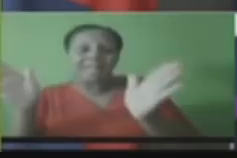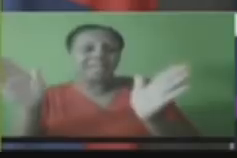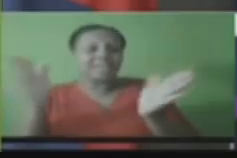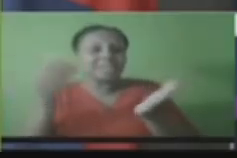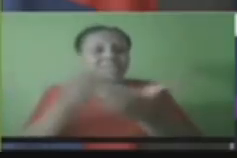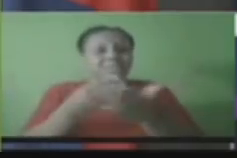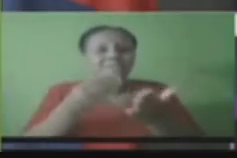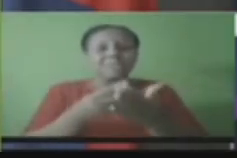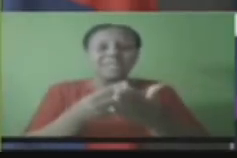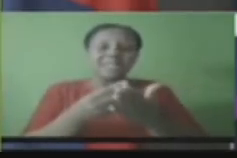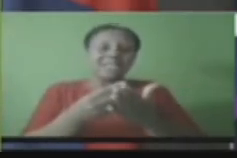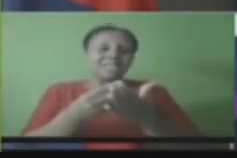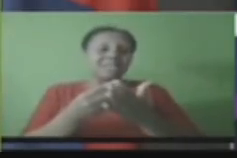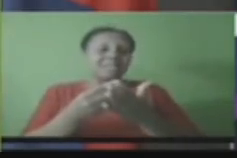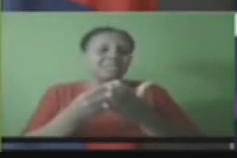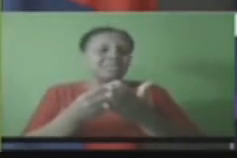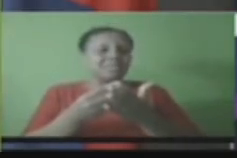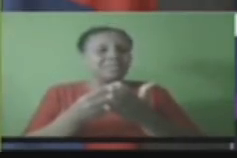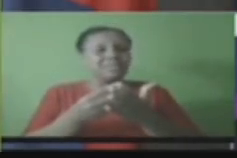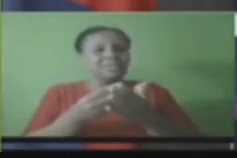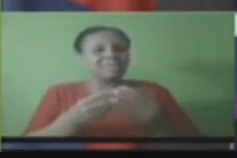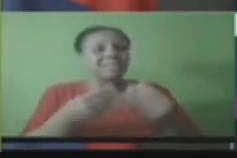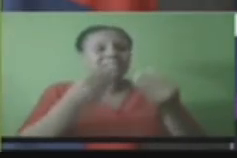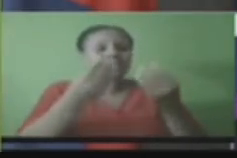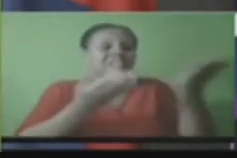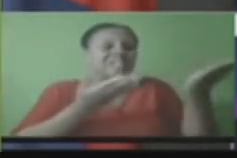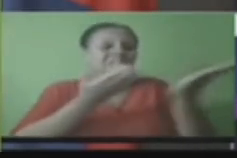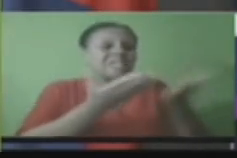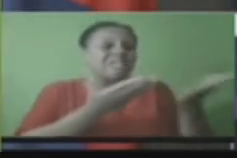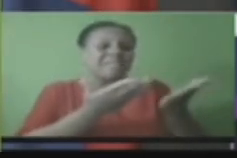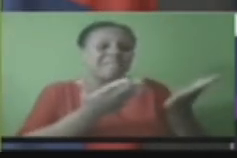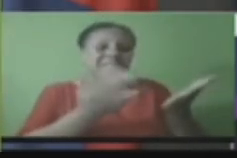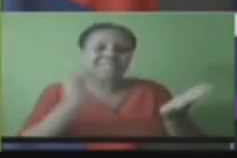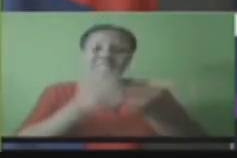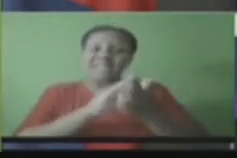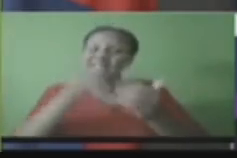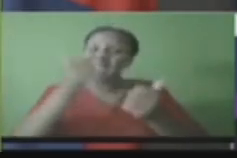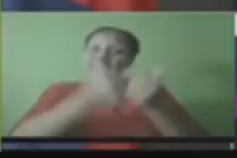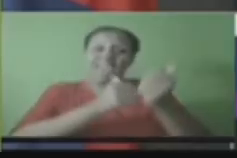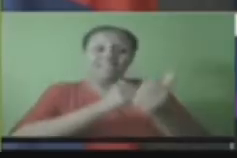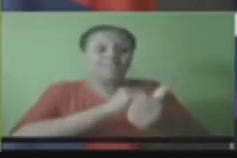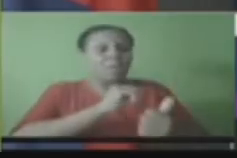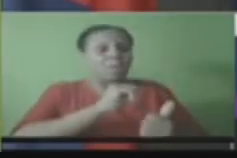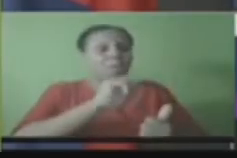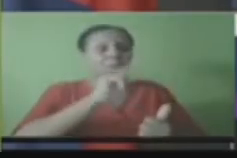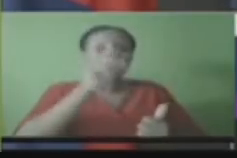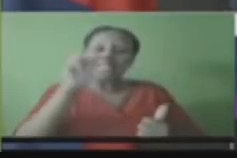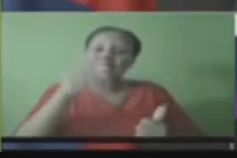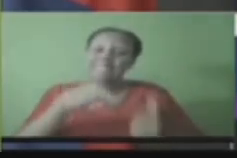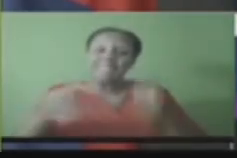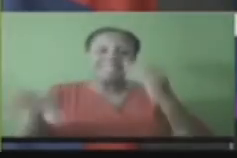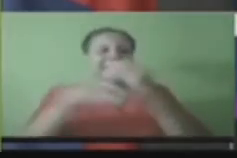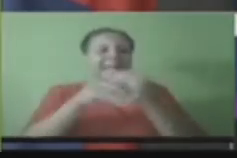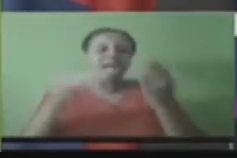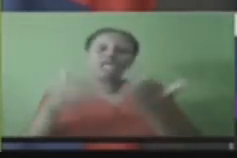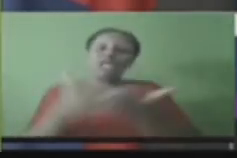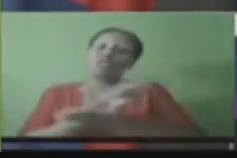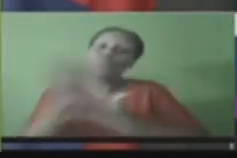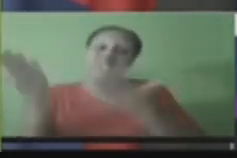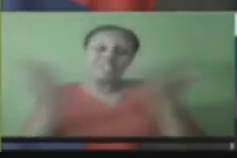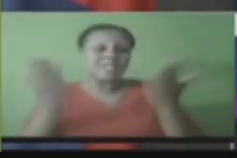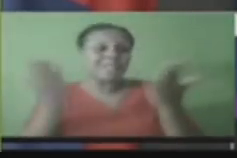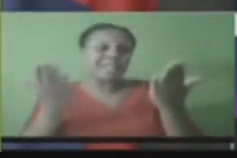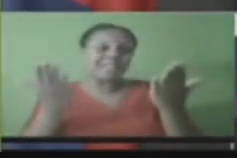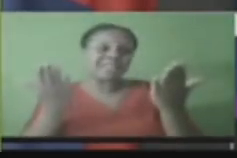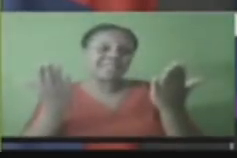the services that everybody say are essential and add new services to it. And that is why we are being